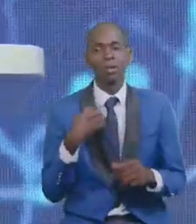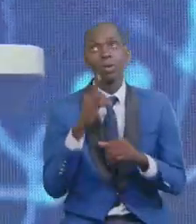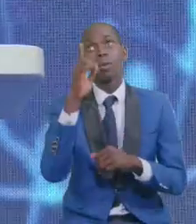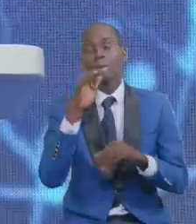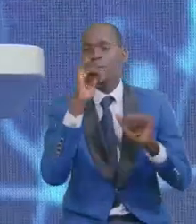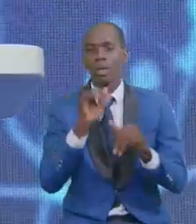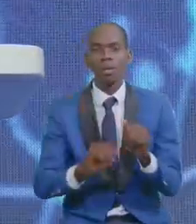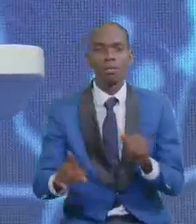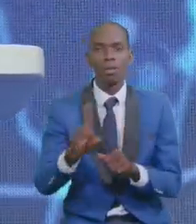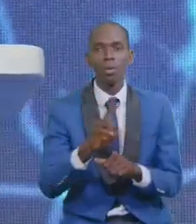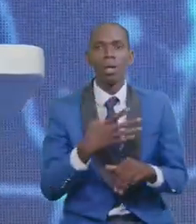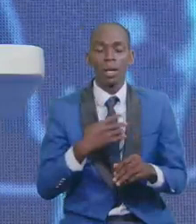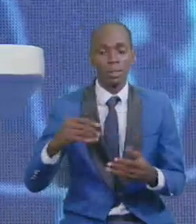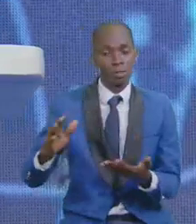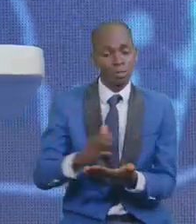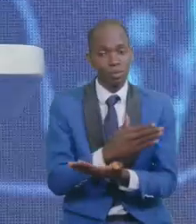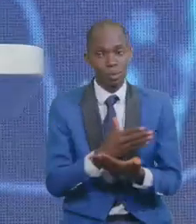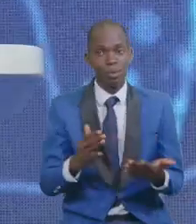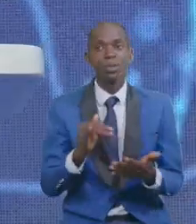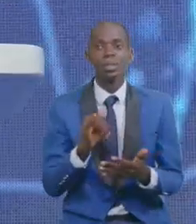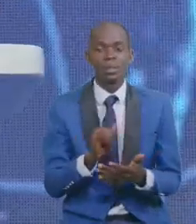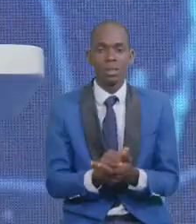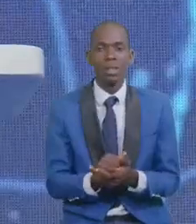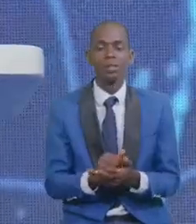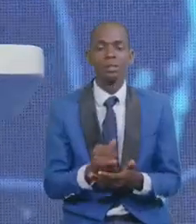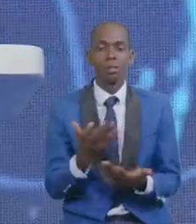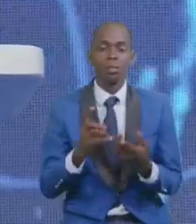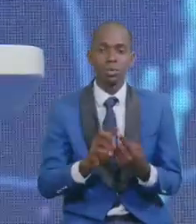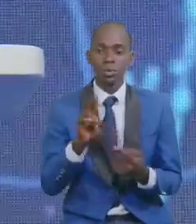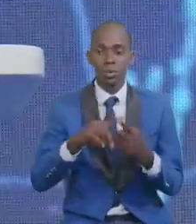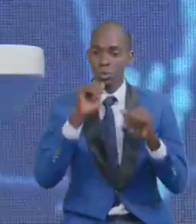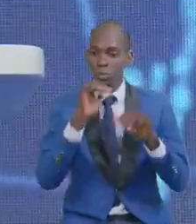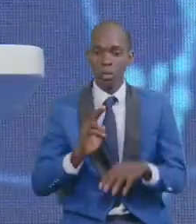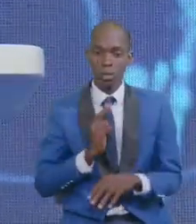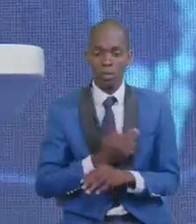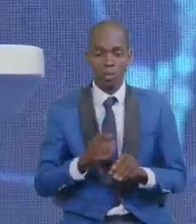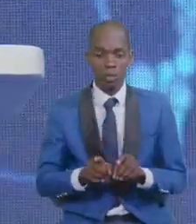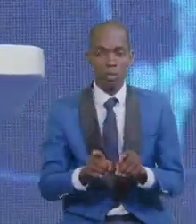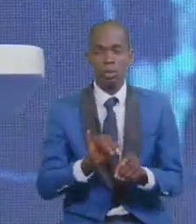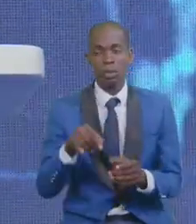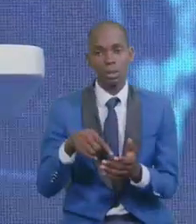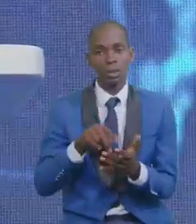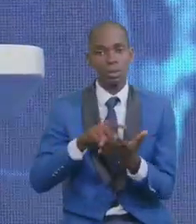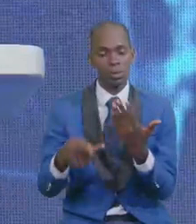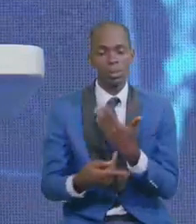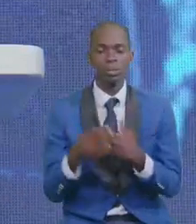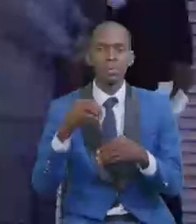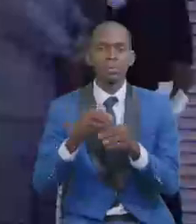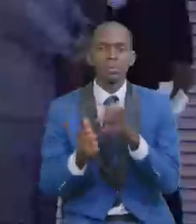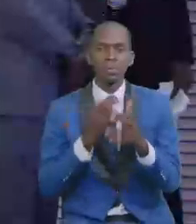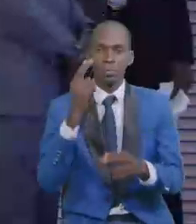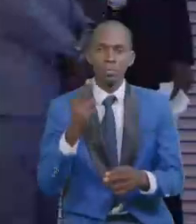administration the Lord will use to bring to bless us during this program, in Jesus' name.